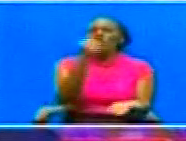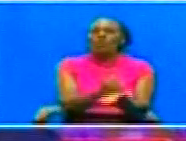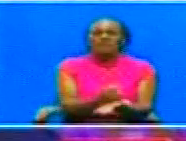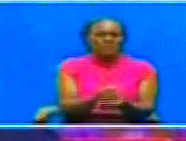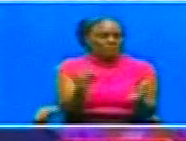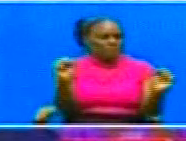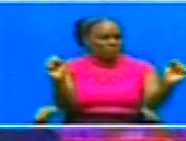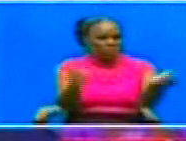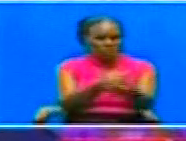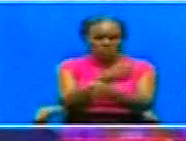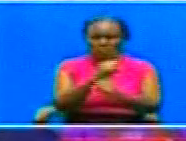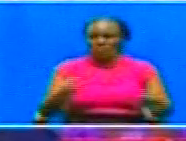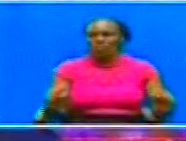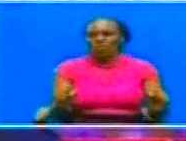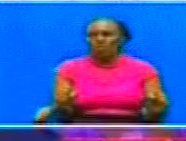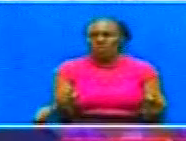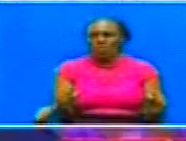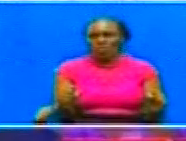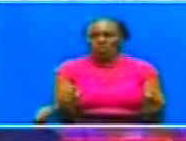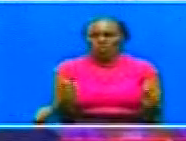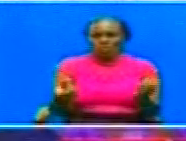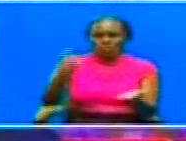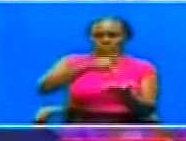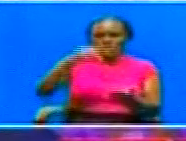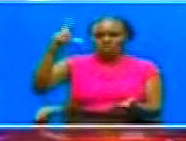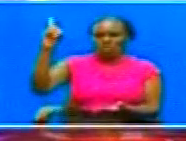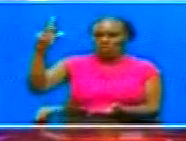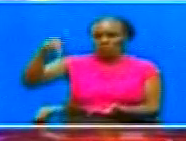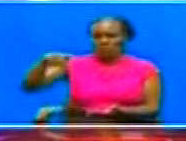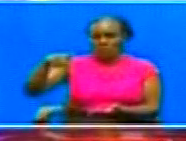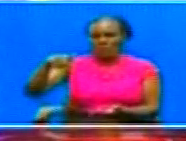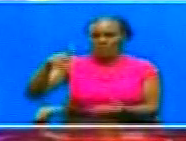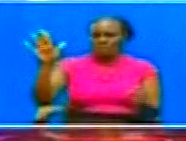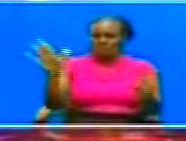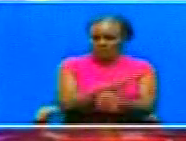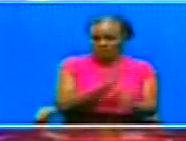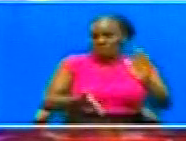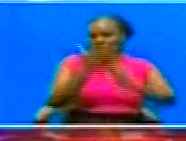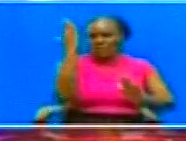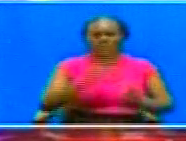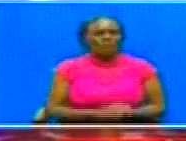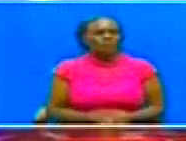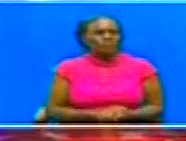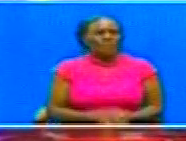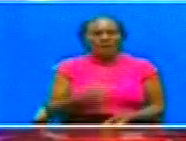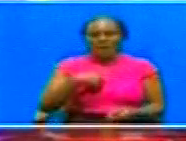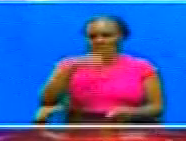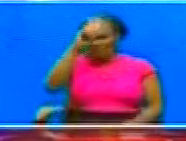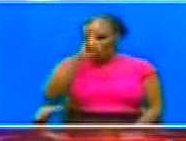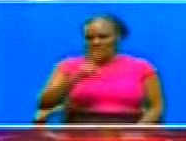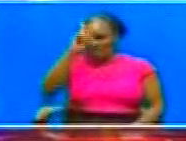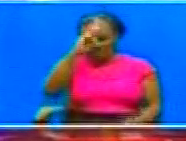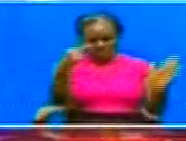would forfeit what would increase our GDP by 20%. Overnight. Overnight. There's a very critical point